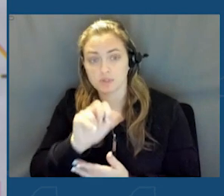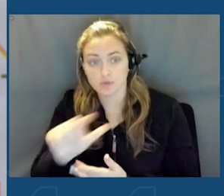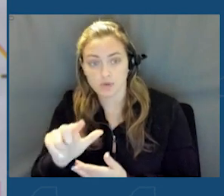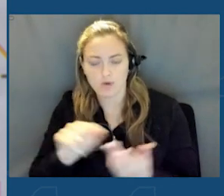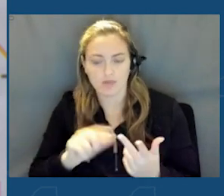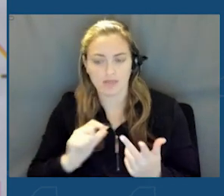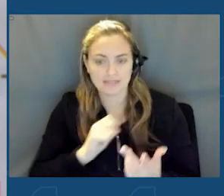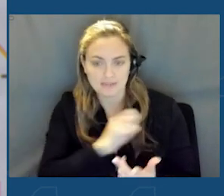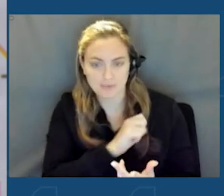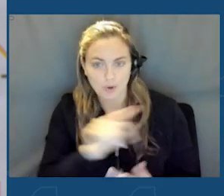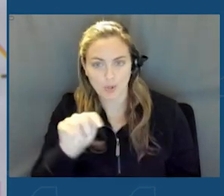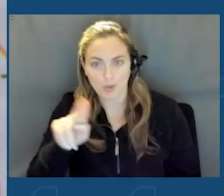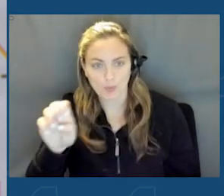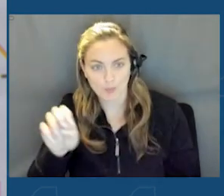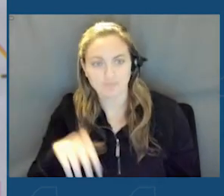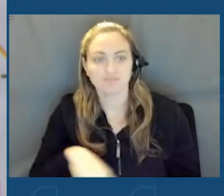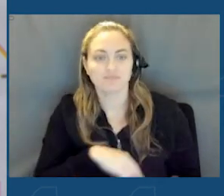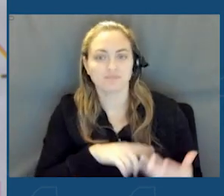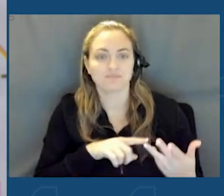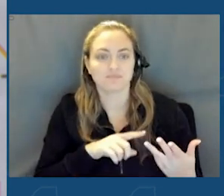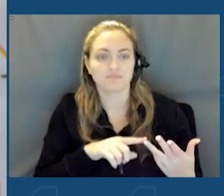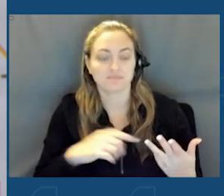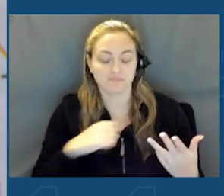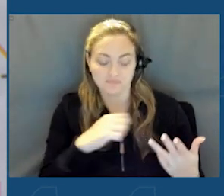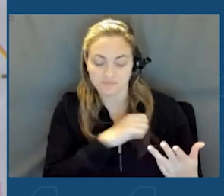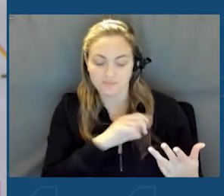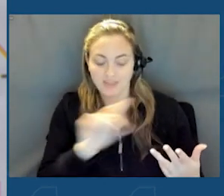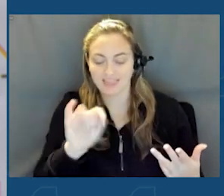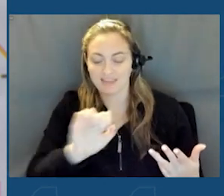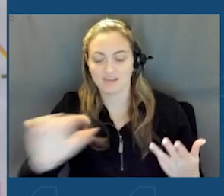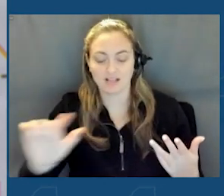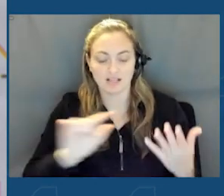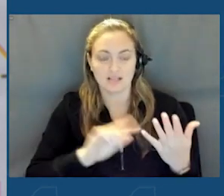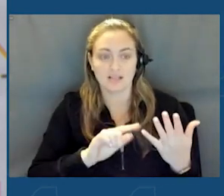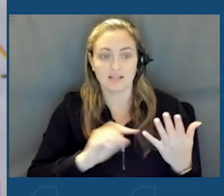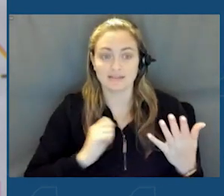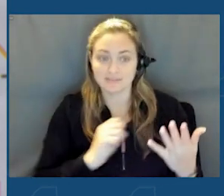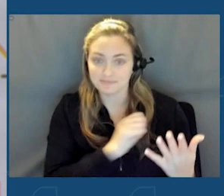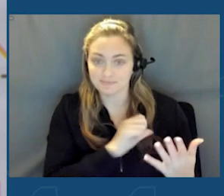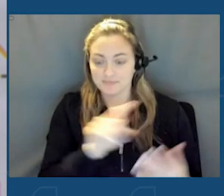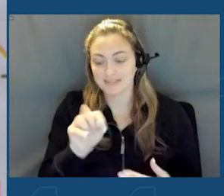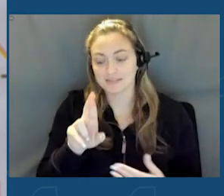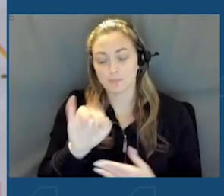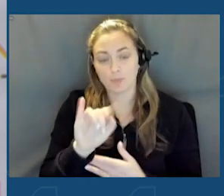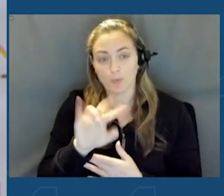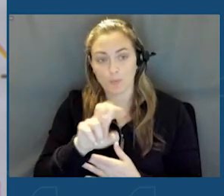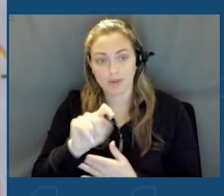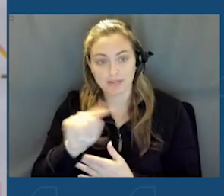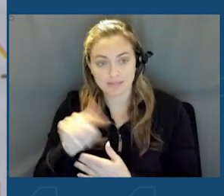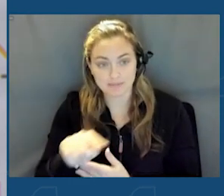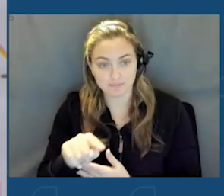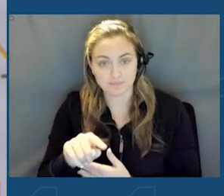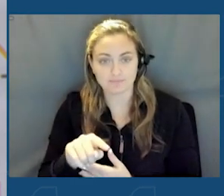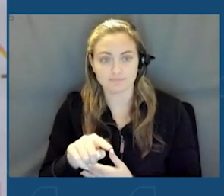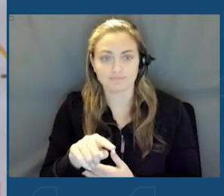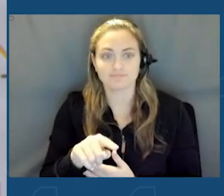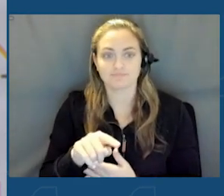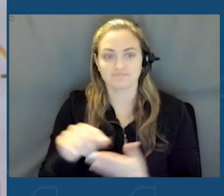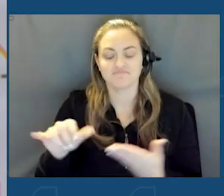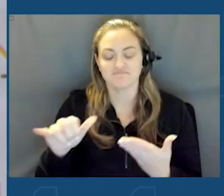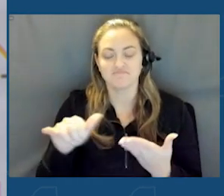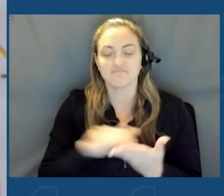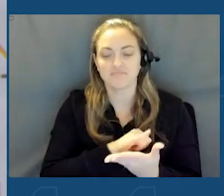Liu, Assemblymember Thiel, Assemblymember Simbrowitz, and Manhattan Borough President